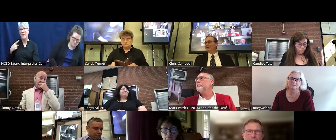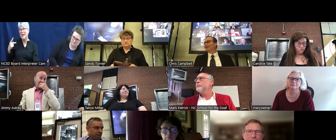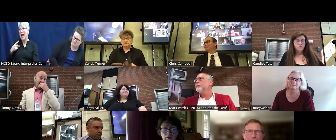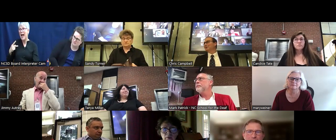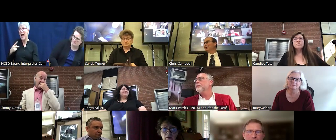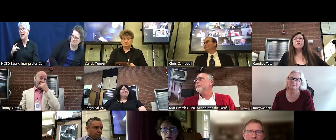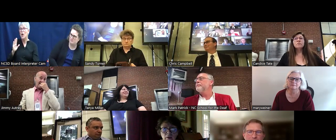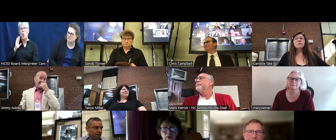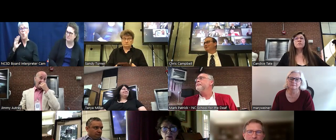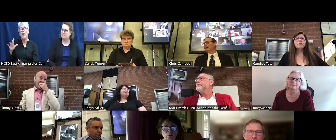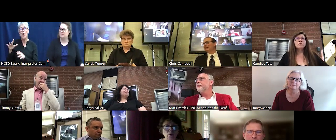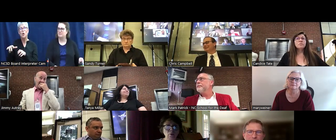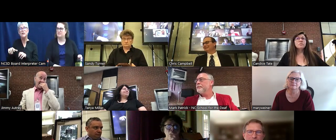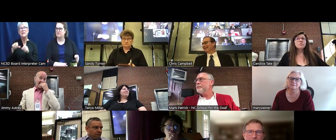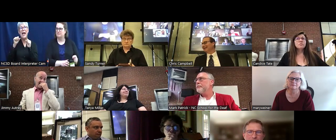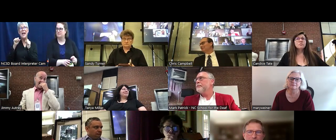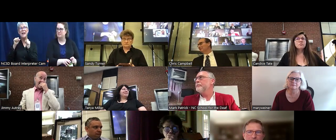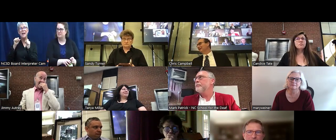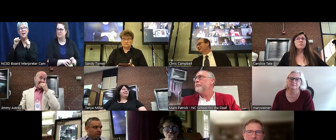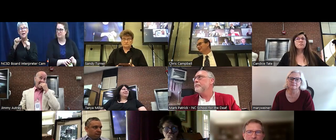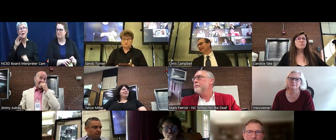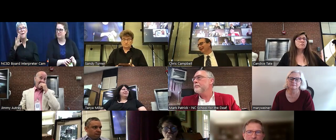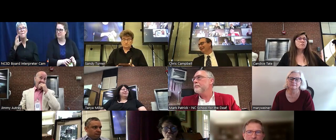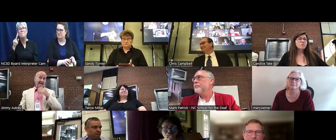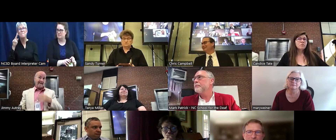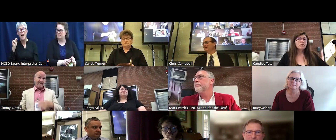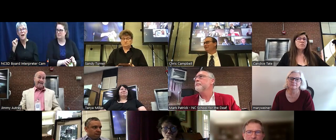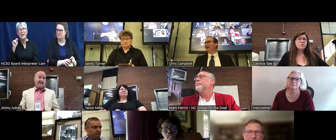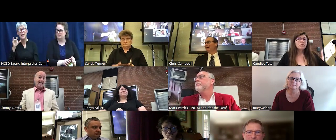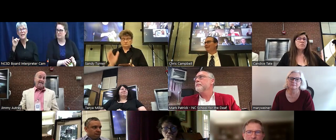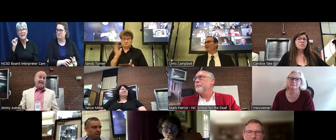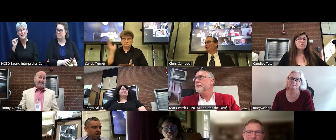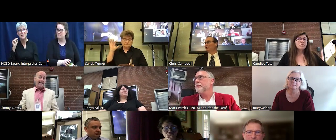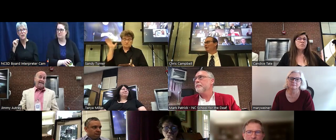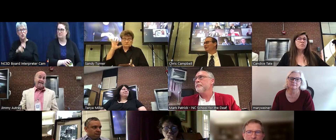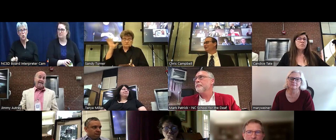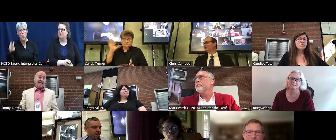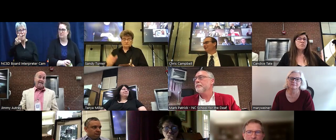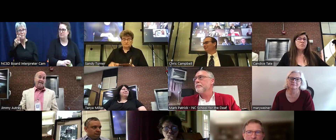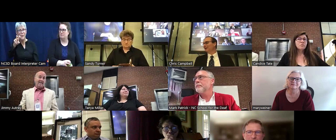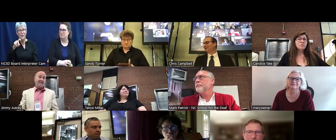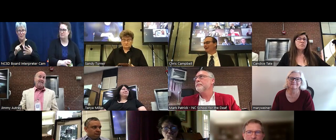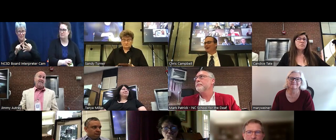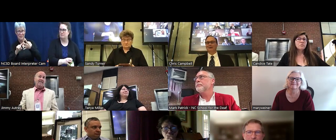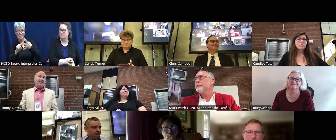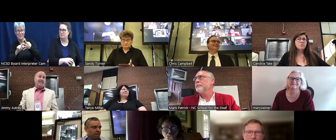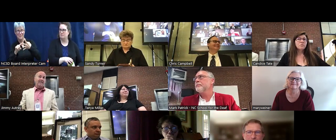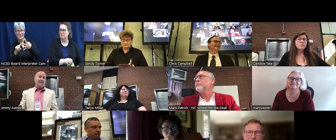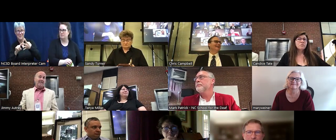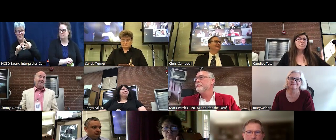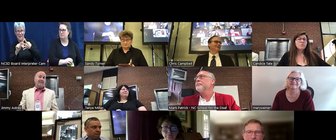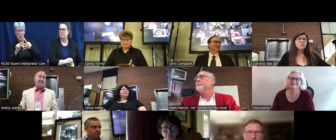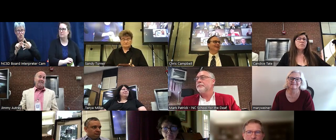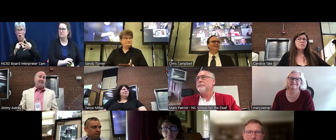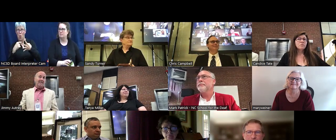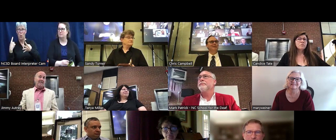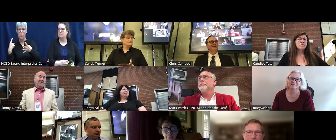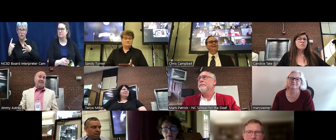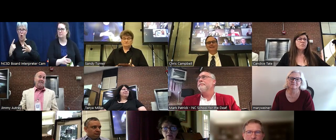bucket list trip starting the second week in July. So we have other lawyers at the firm that can be here,